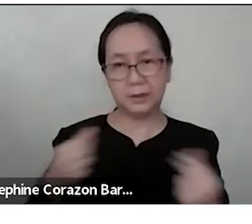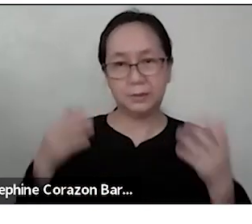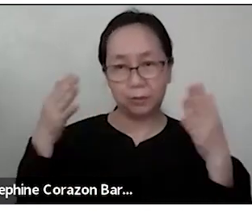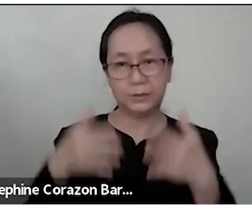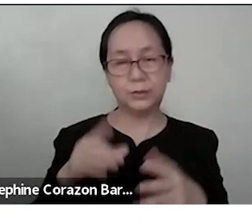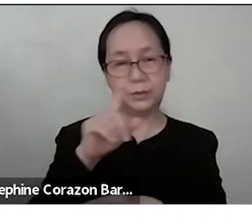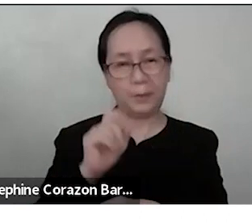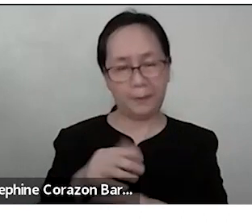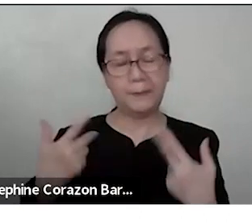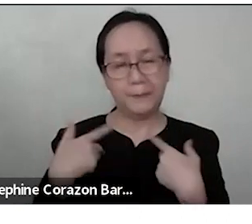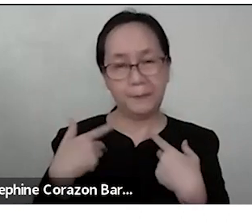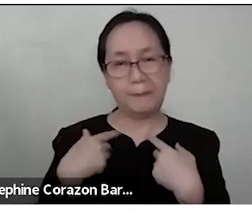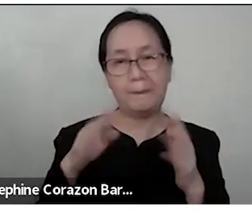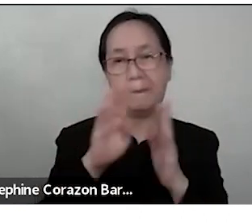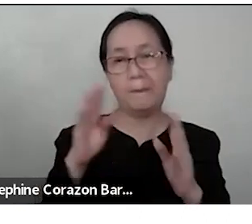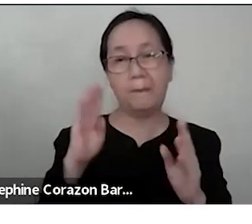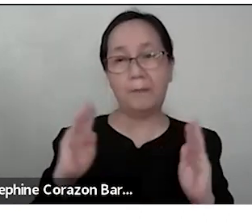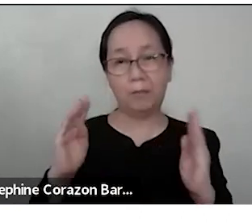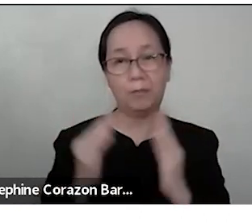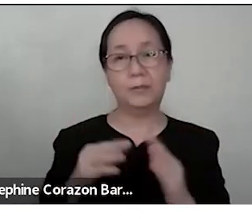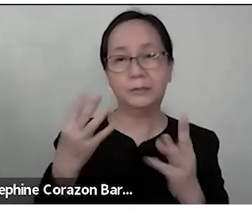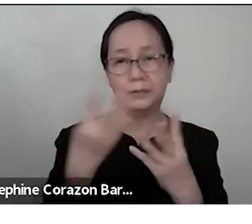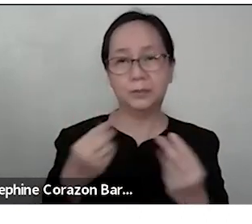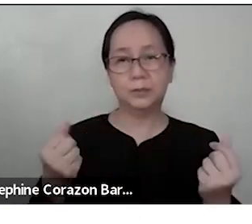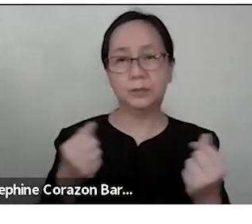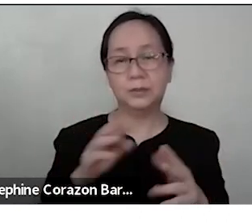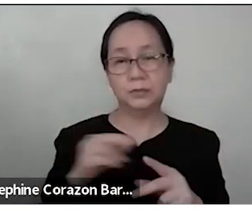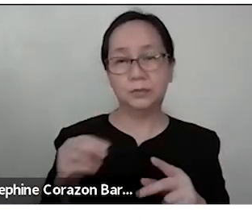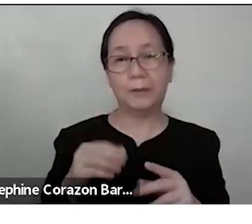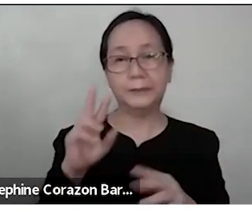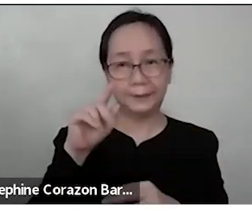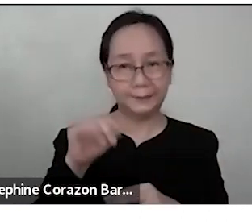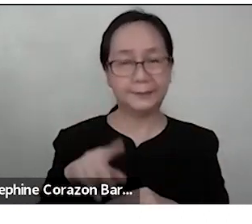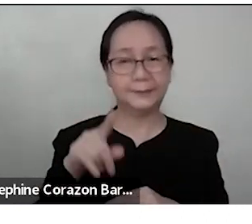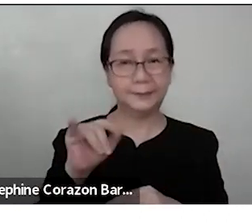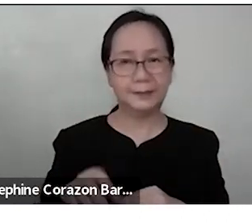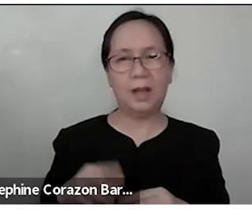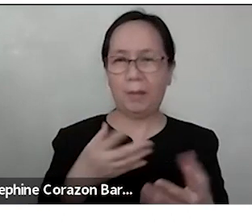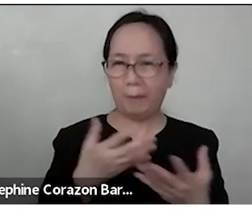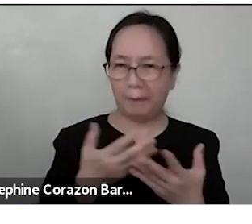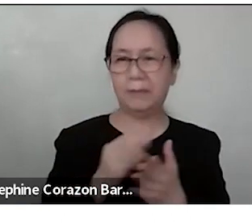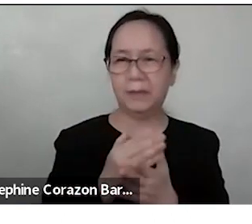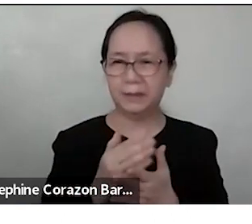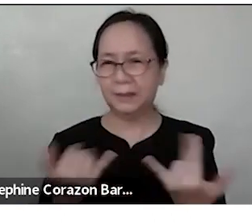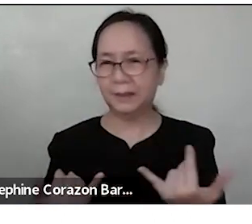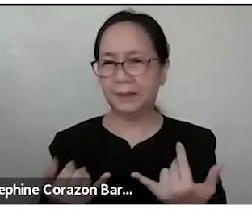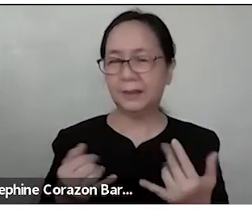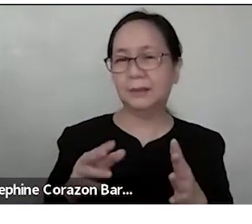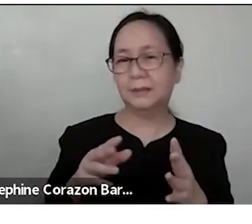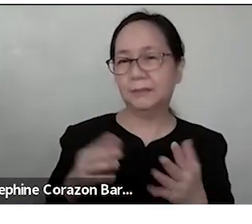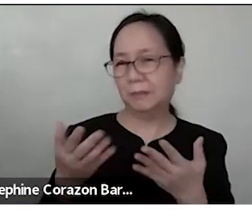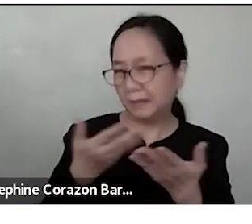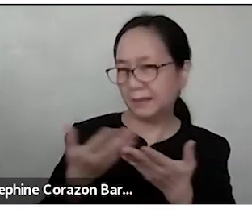questions may require board resolutions to update our policies. And we may also need to haggle or bargain with our funding partners